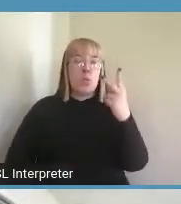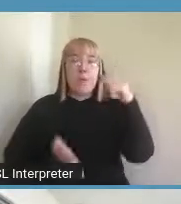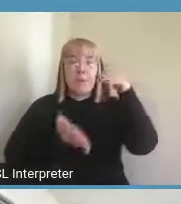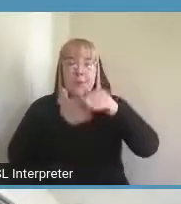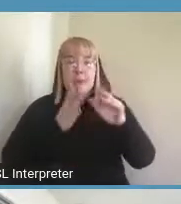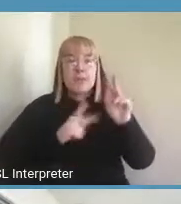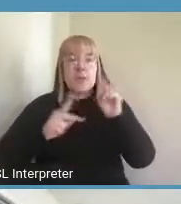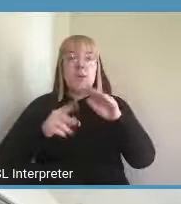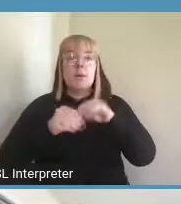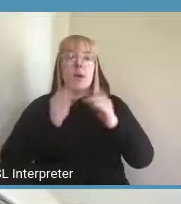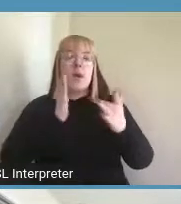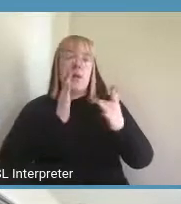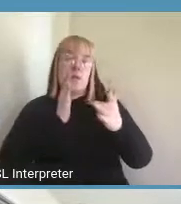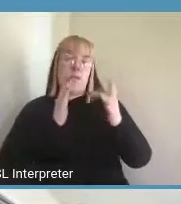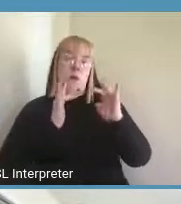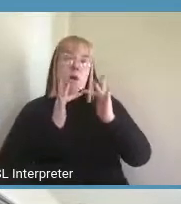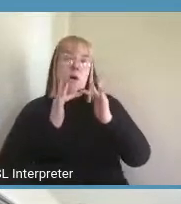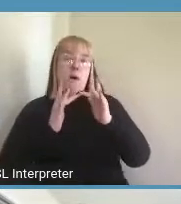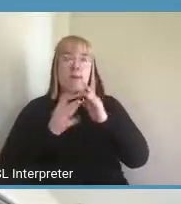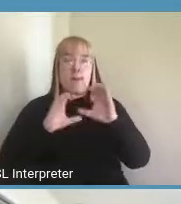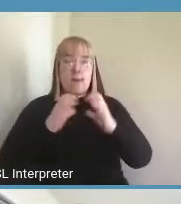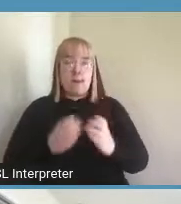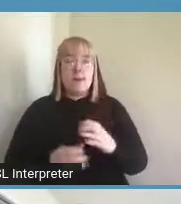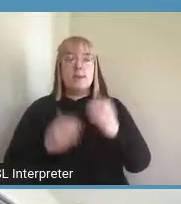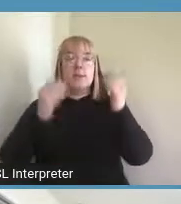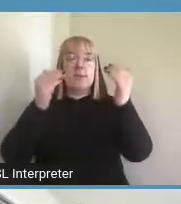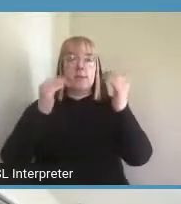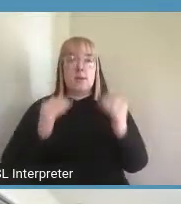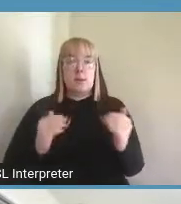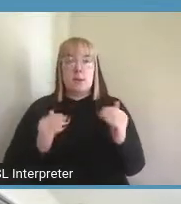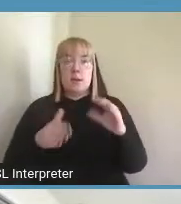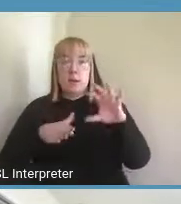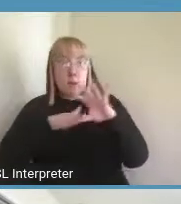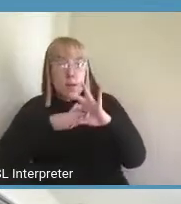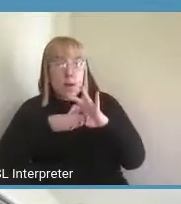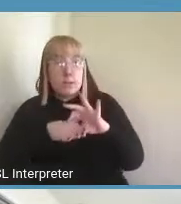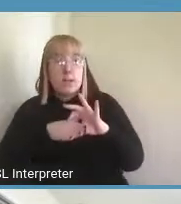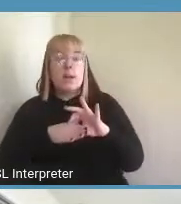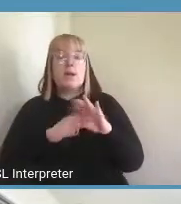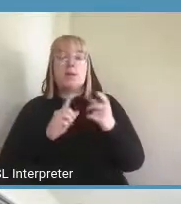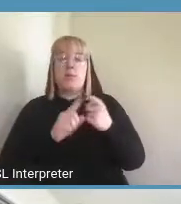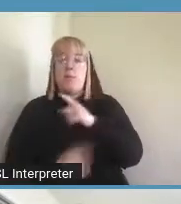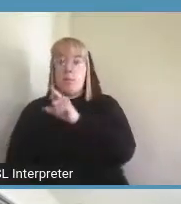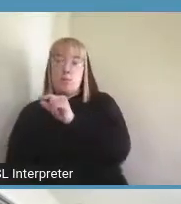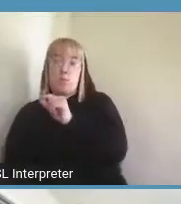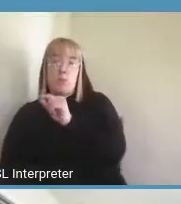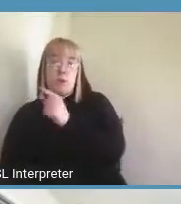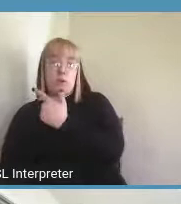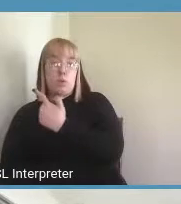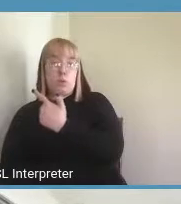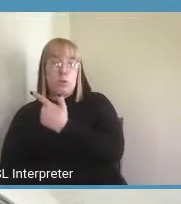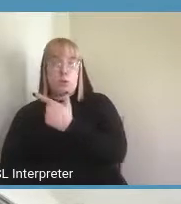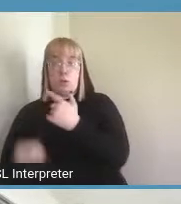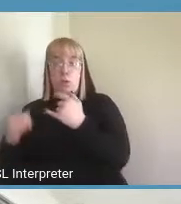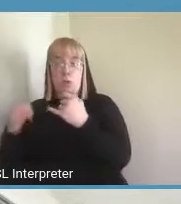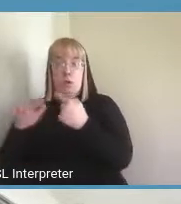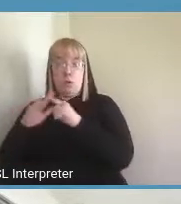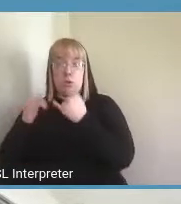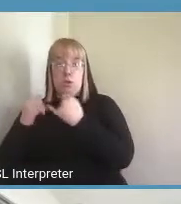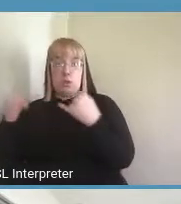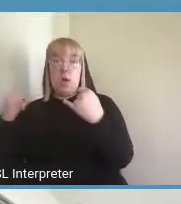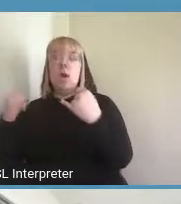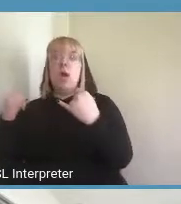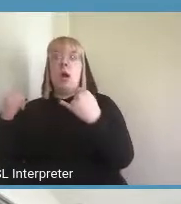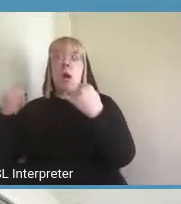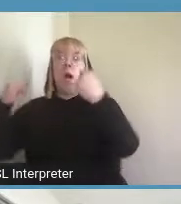What's the context of this goal? So this is based off of our 2021 baseline. Our 2021 baseline was actually higher than